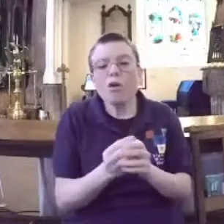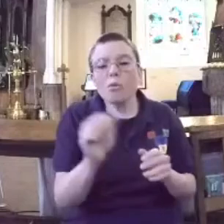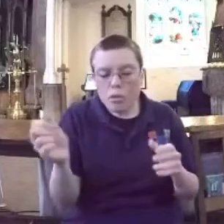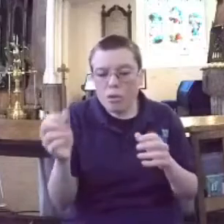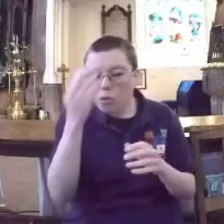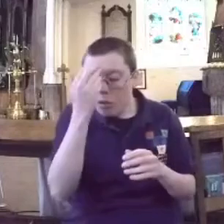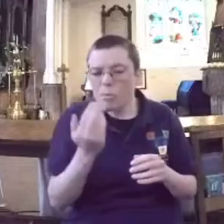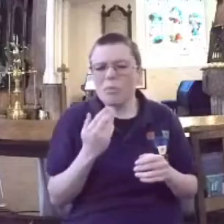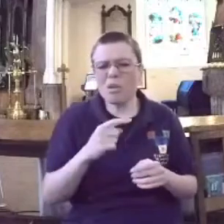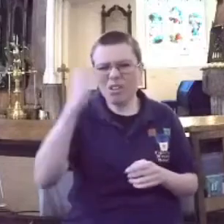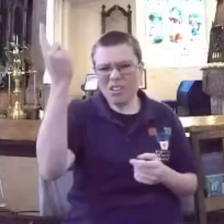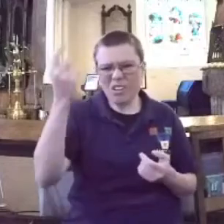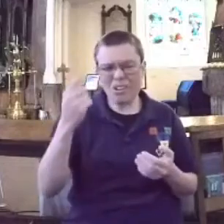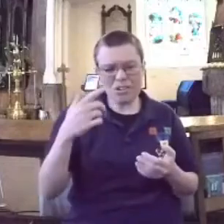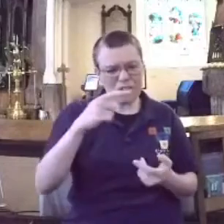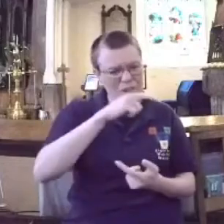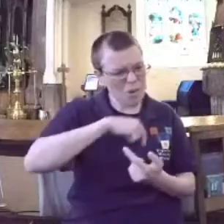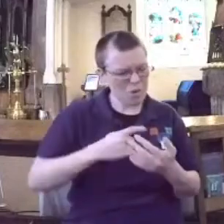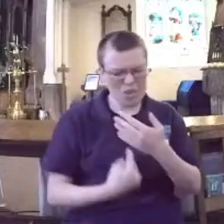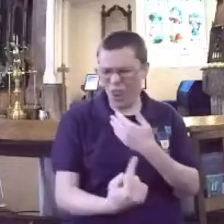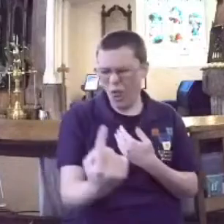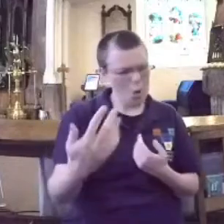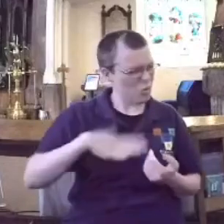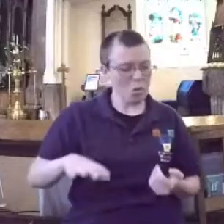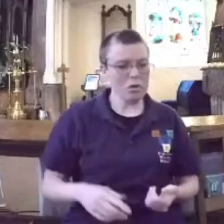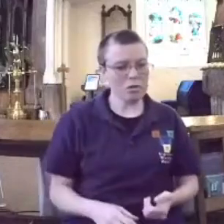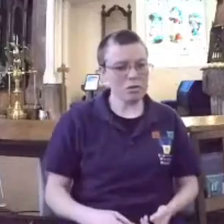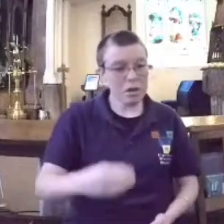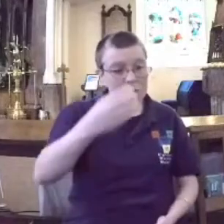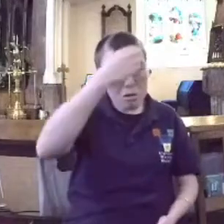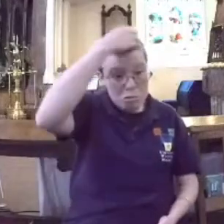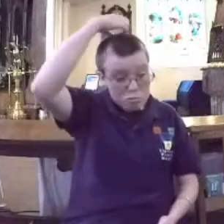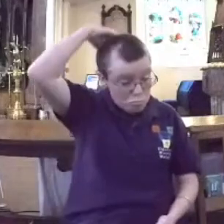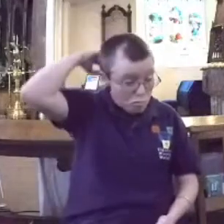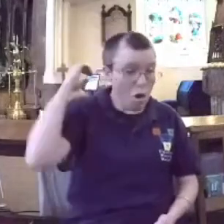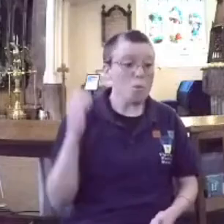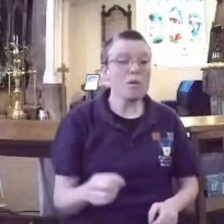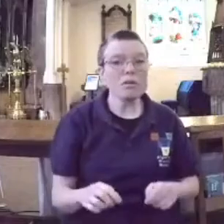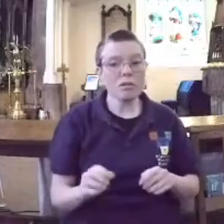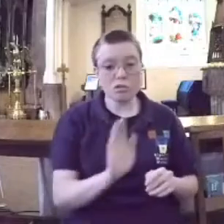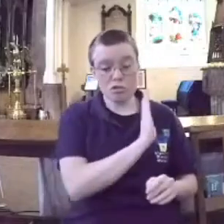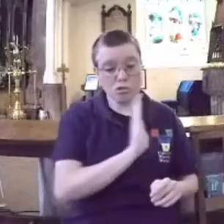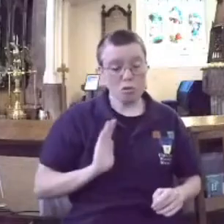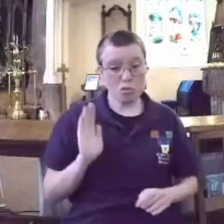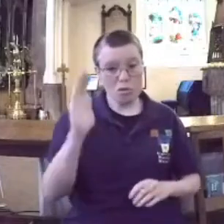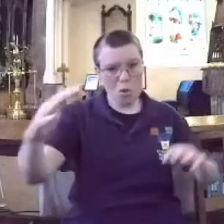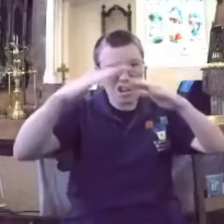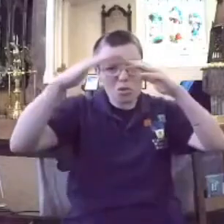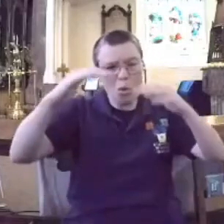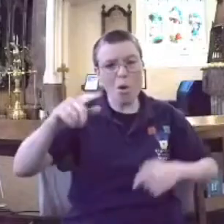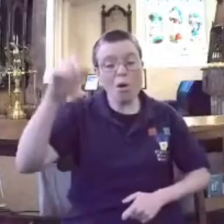own. When Roman soldiers went into battle, they would get into a tortoise formation.